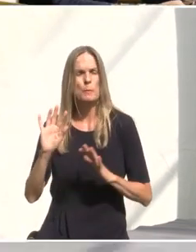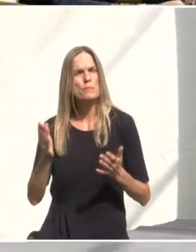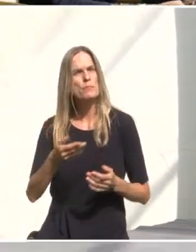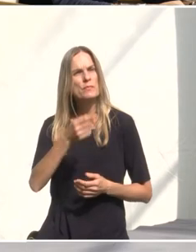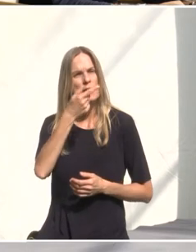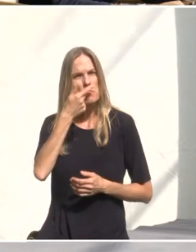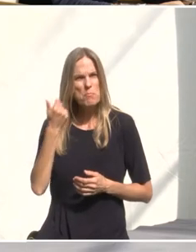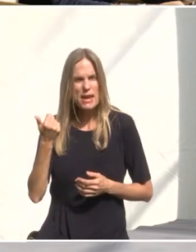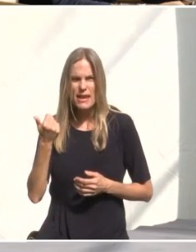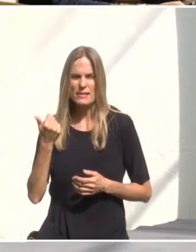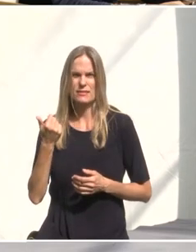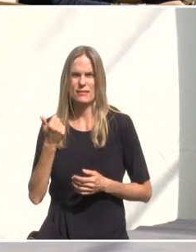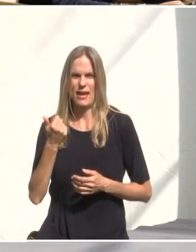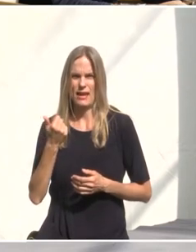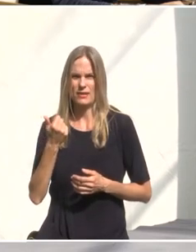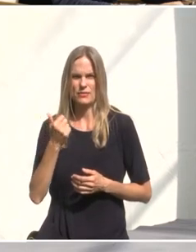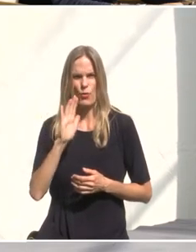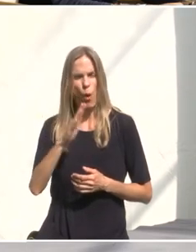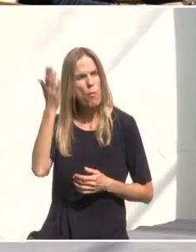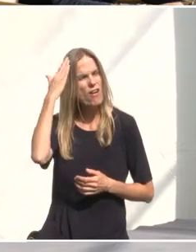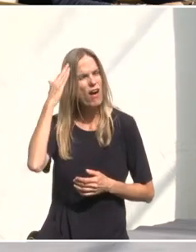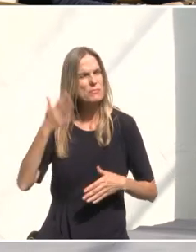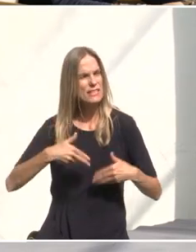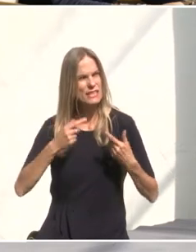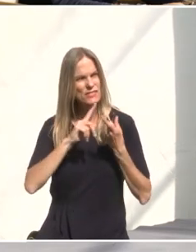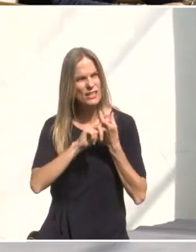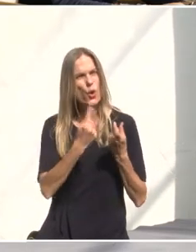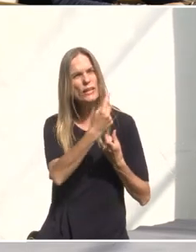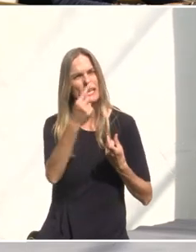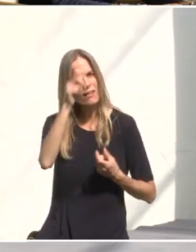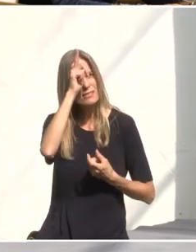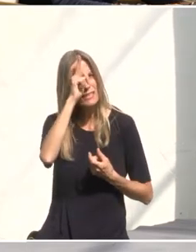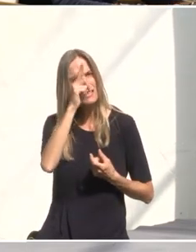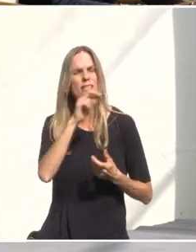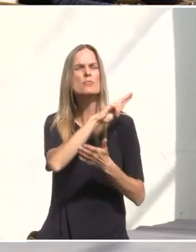men face around this topic of mental health in each country? So we can start from Estonia.